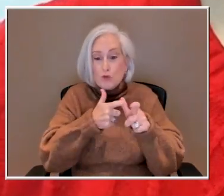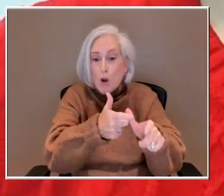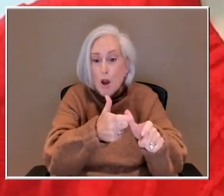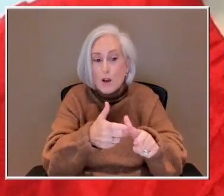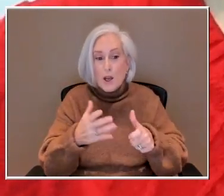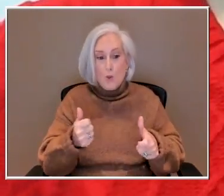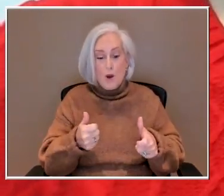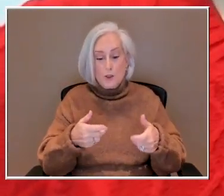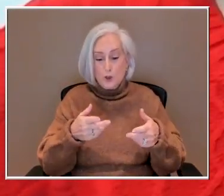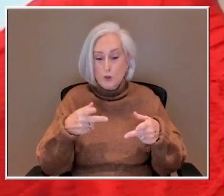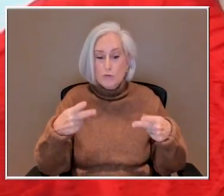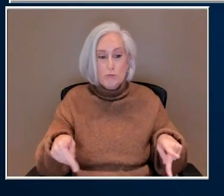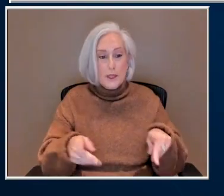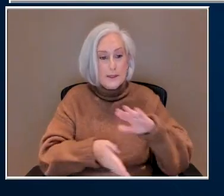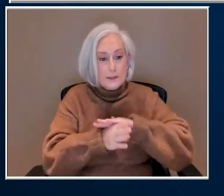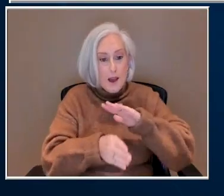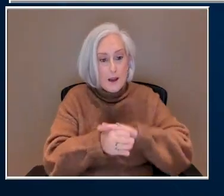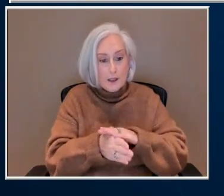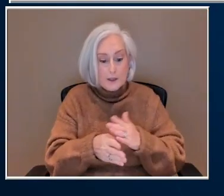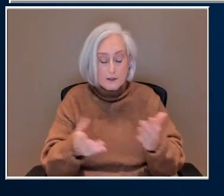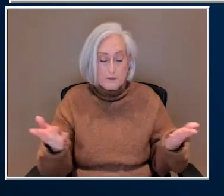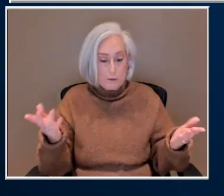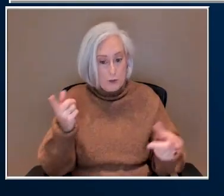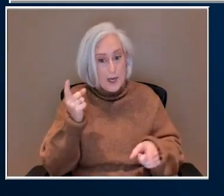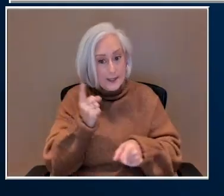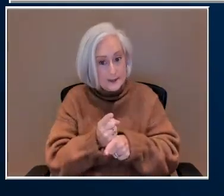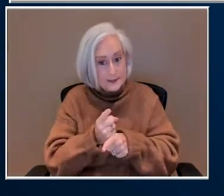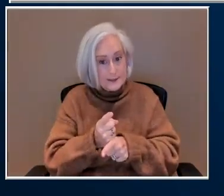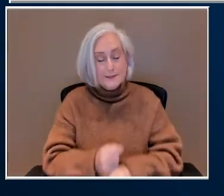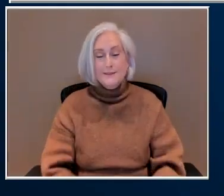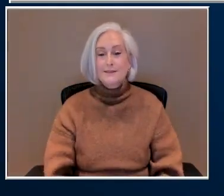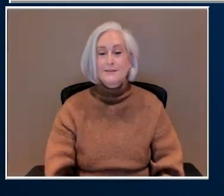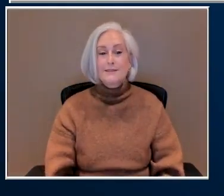age? John, what was your reaction?